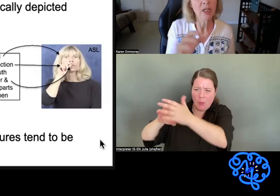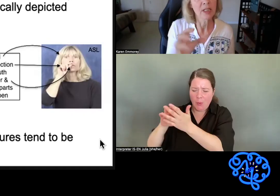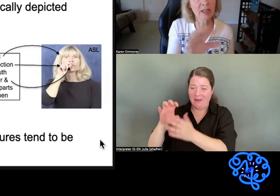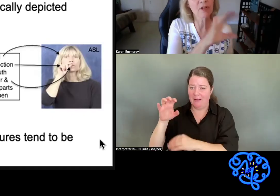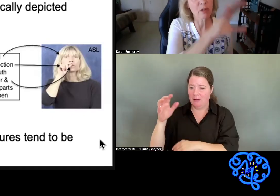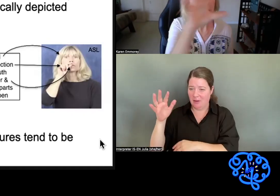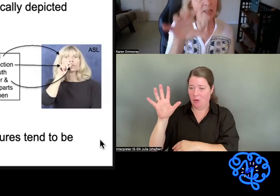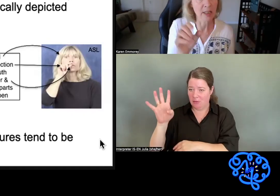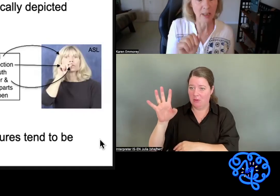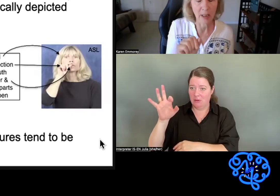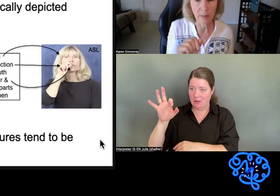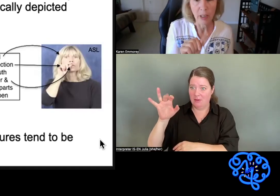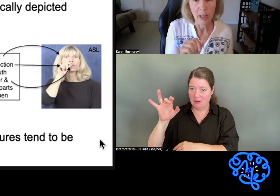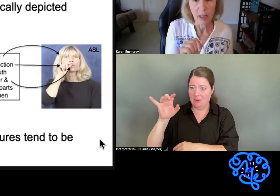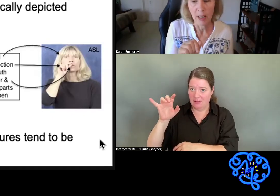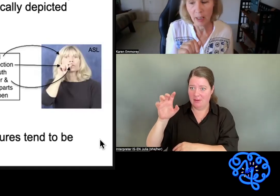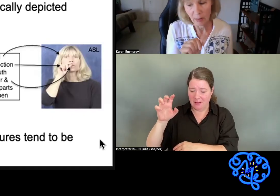fingers, different semantic